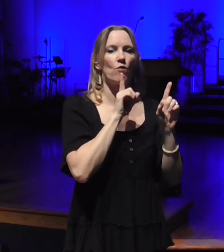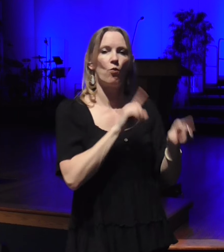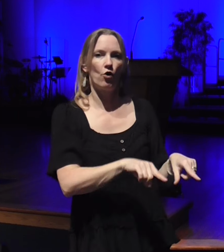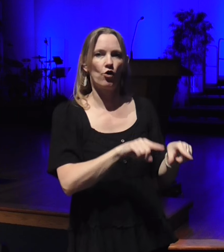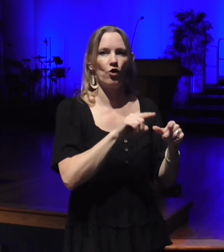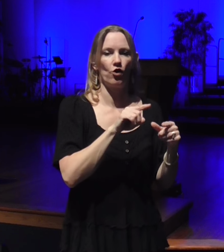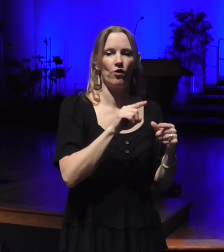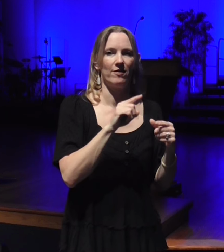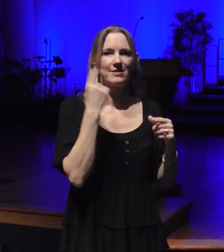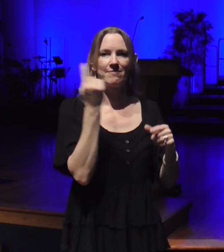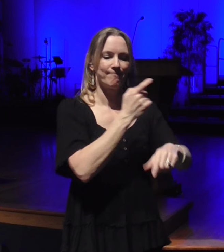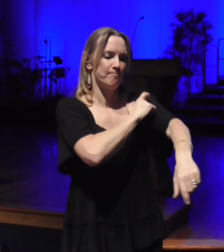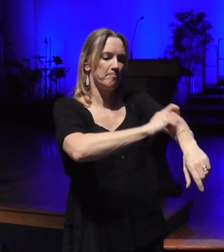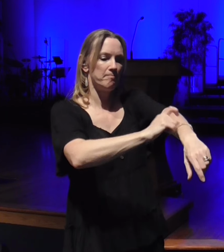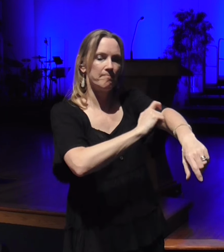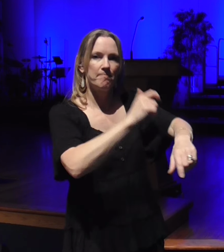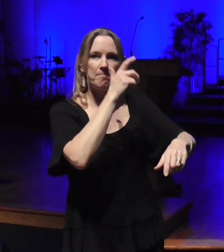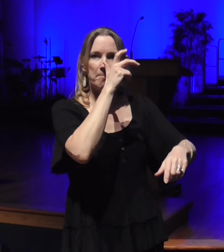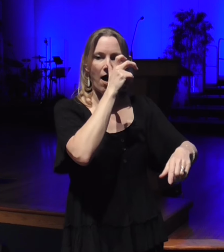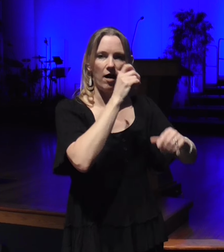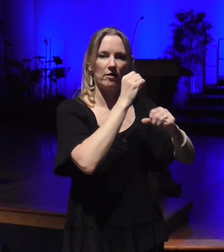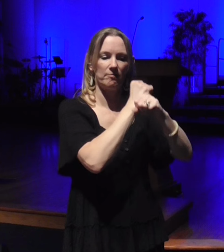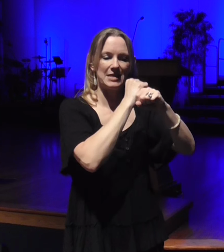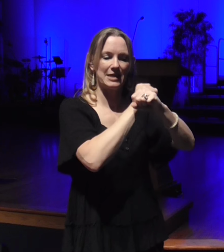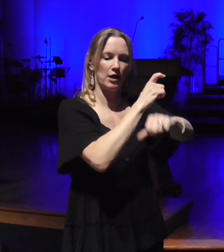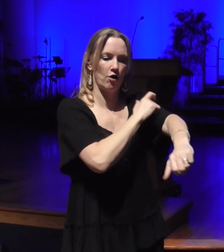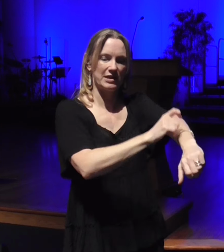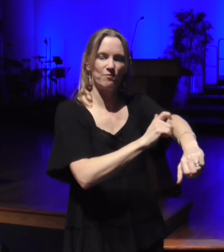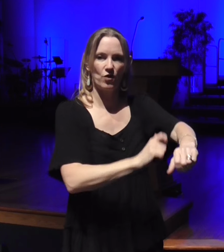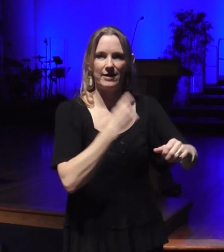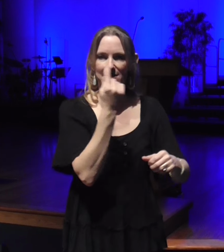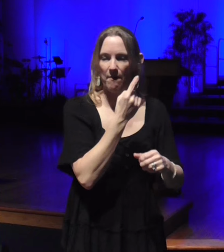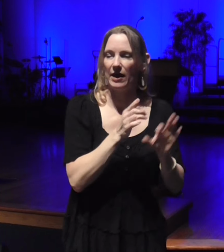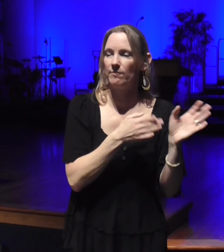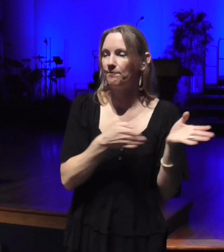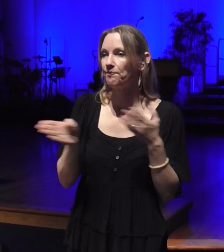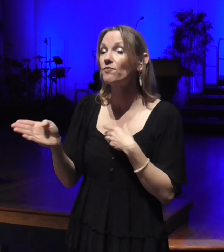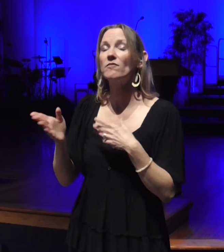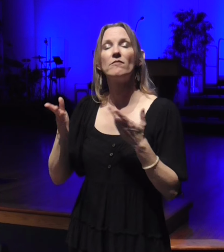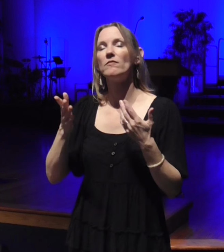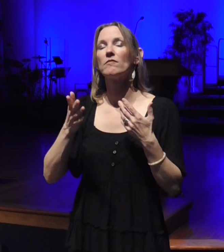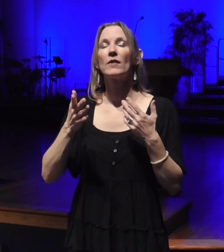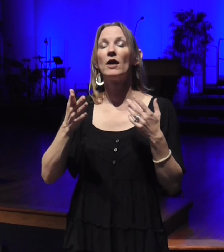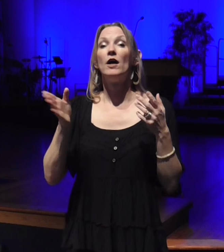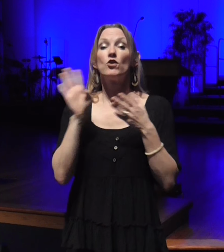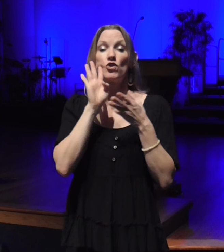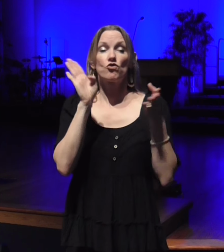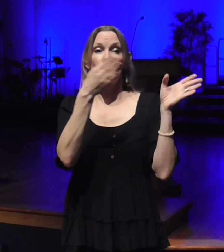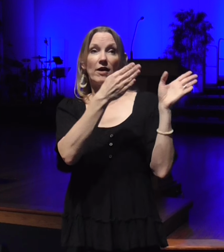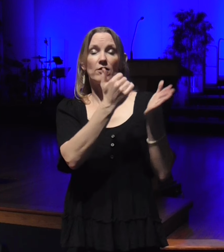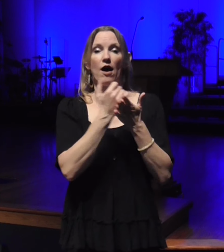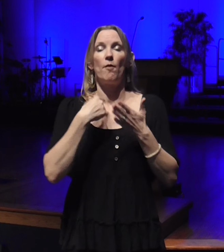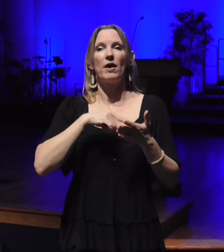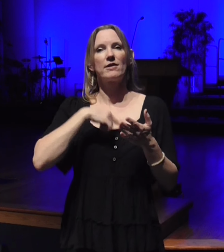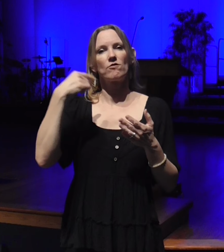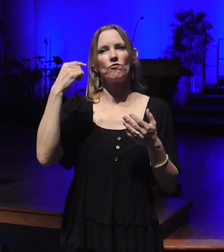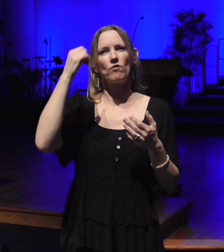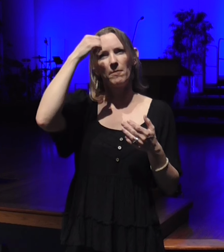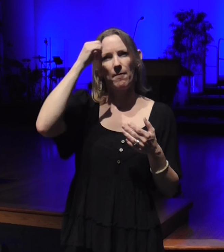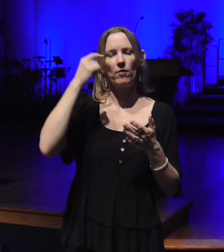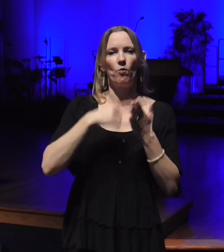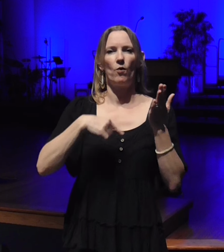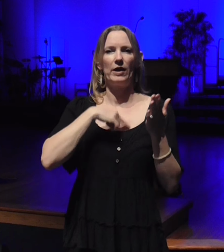insect repellent. See, these distractions can sometimes help us remember what we need to do. There's nothing wrong with